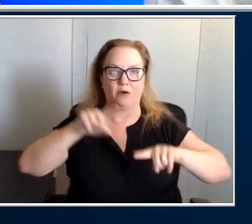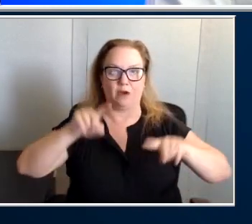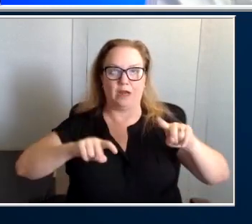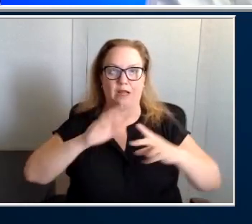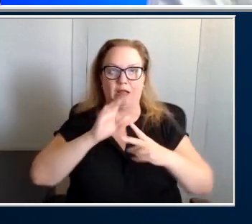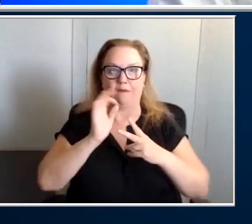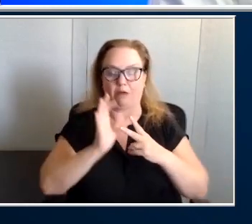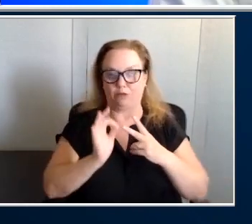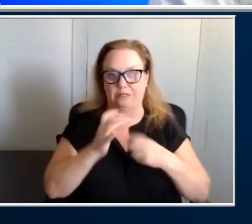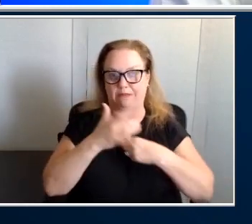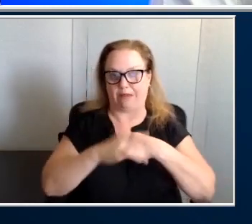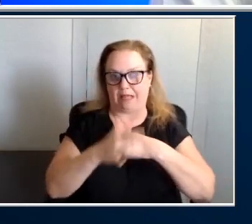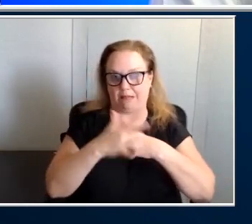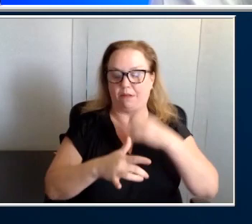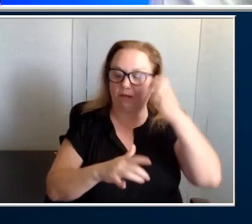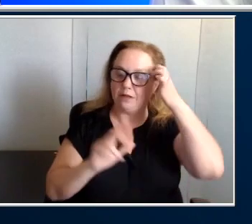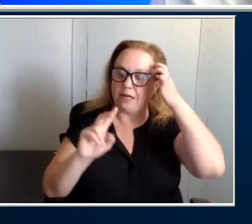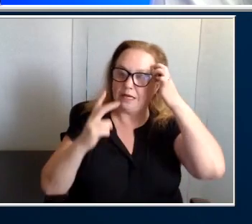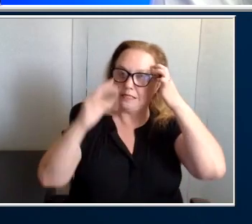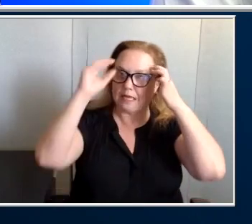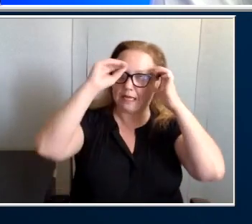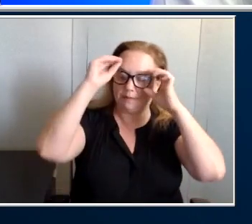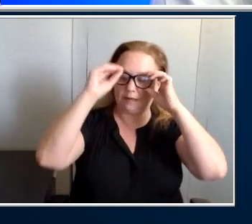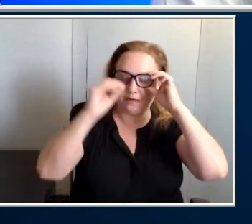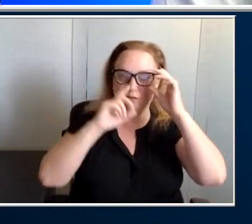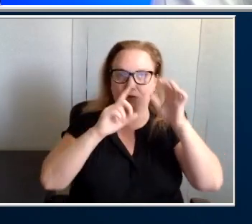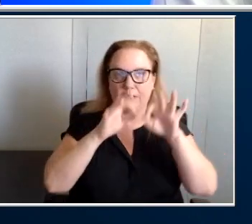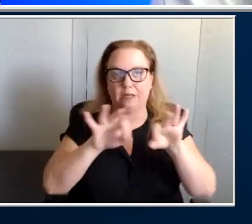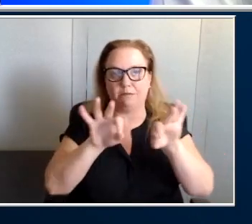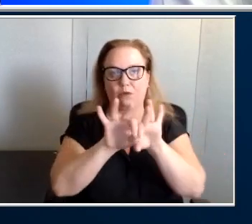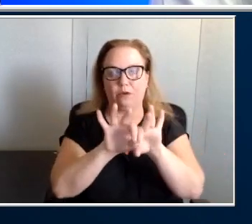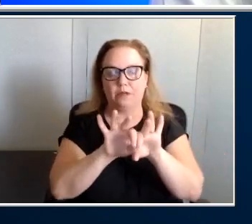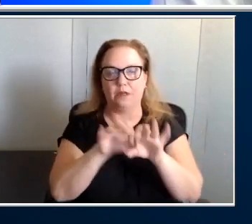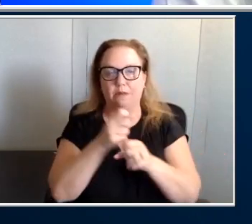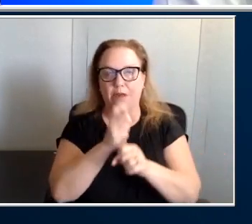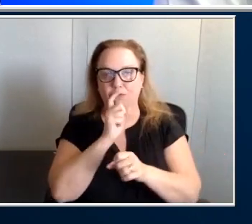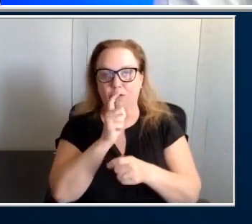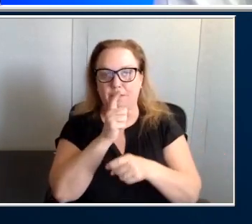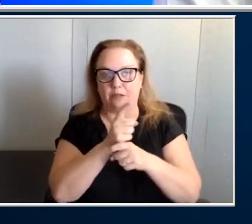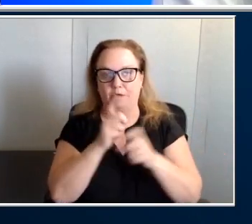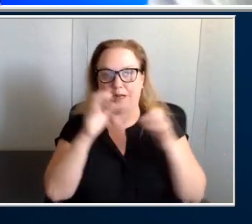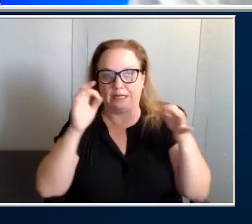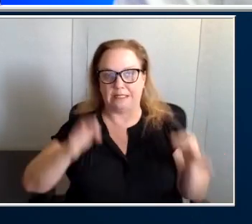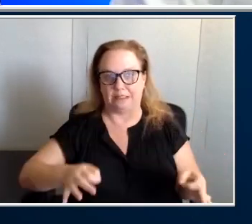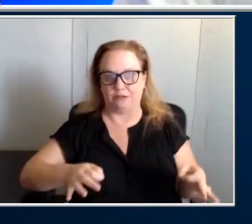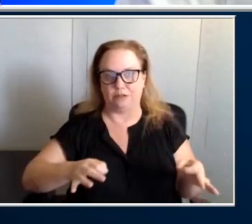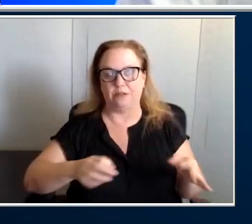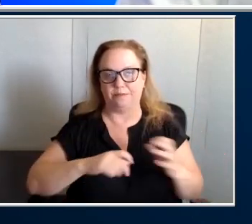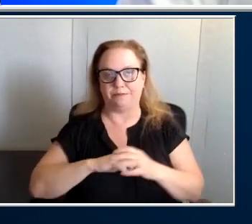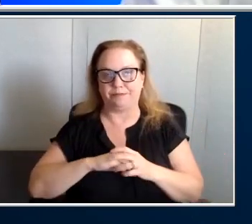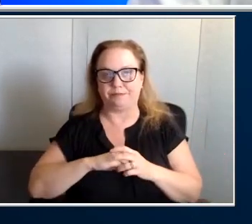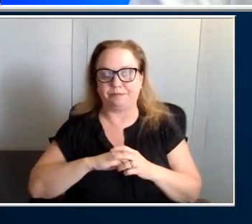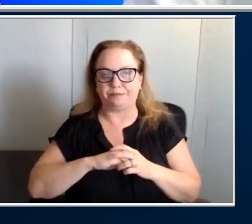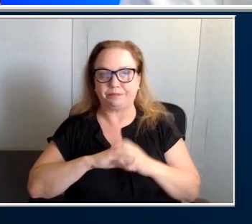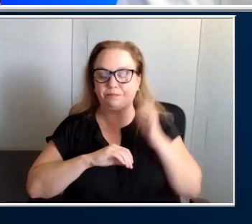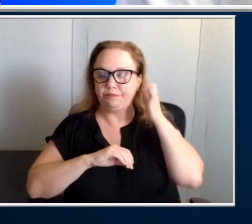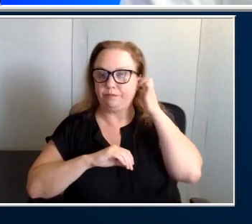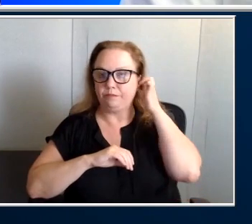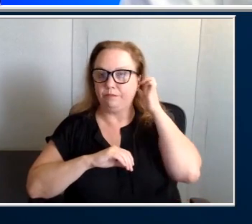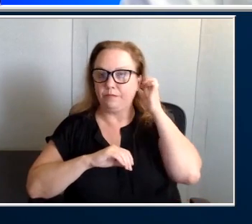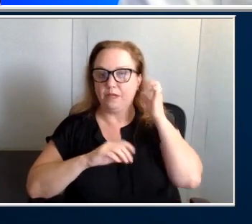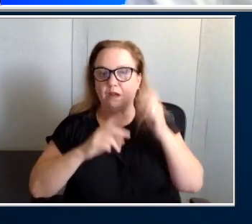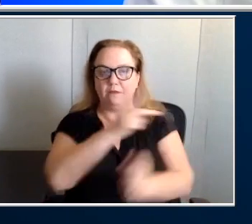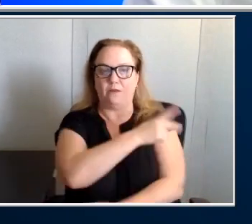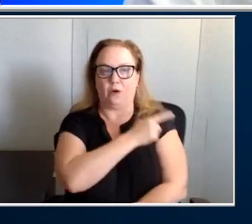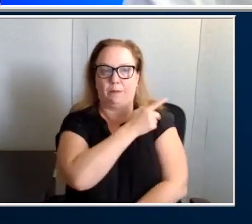available. And getting a second opinion, I think, is really important to make sure that the patient makes the right decision on the best treatment for them. And so for patients who